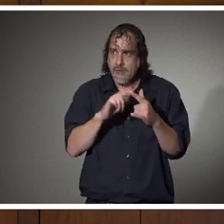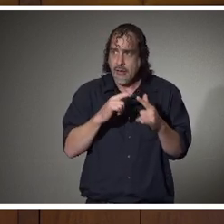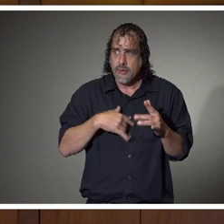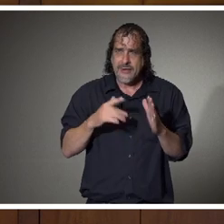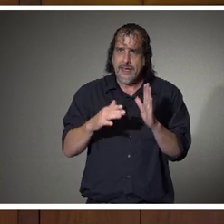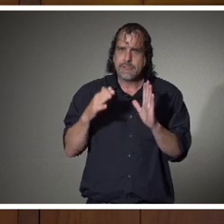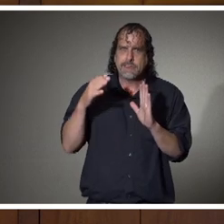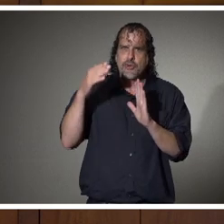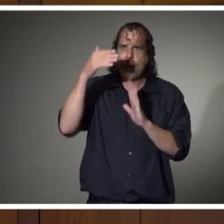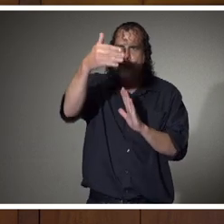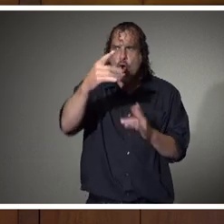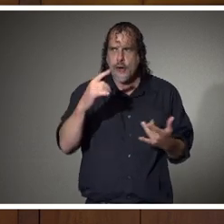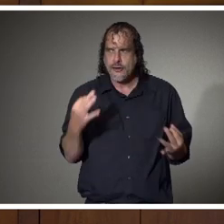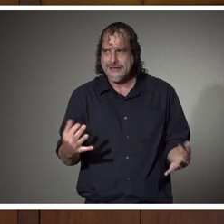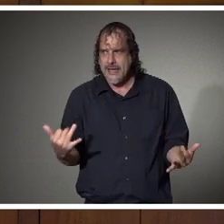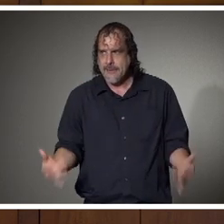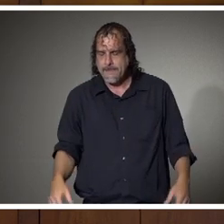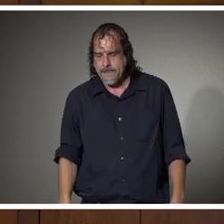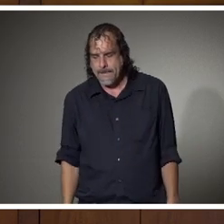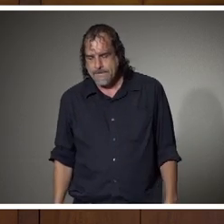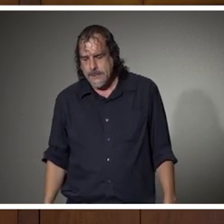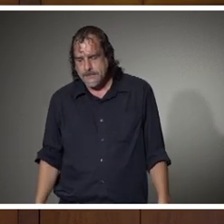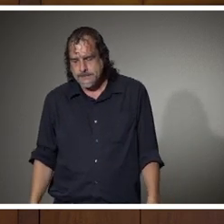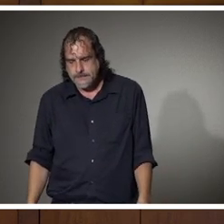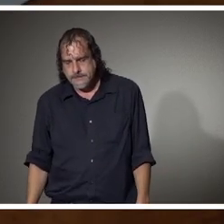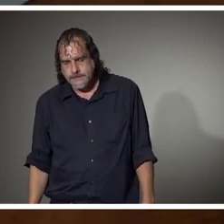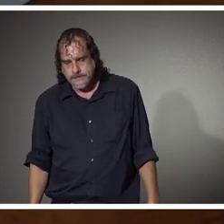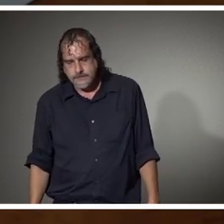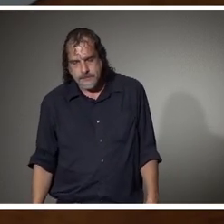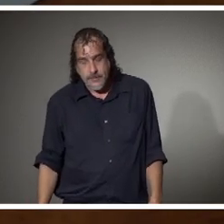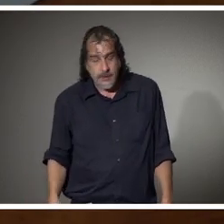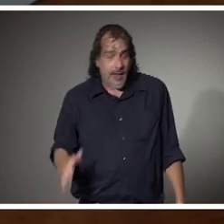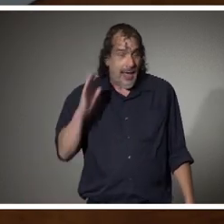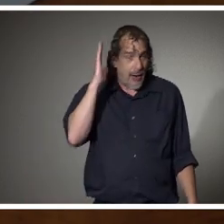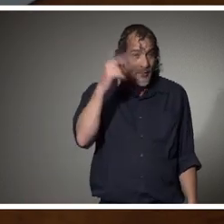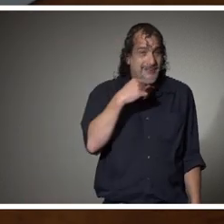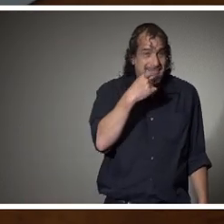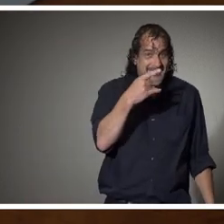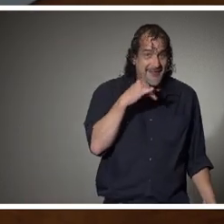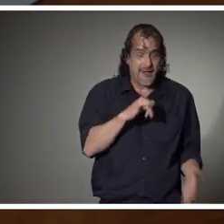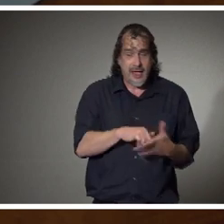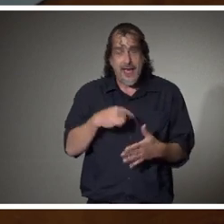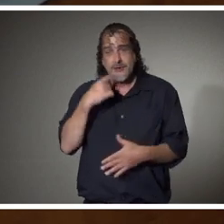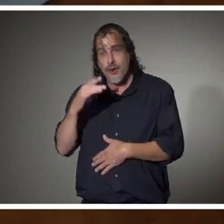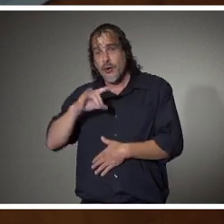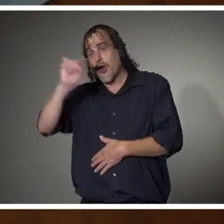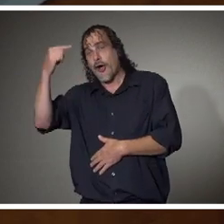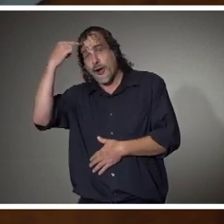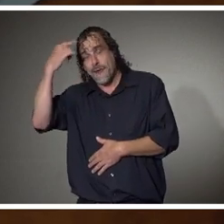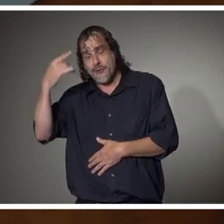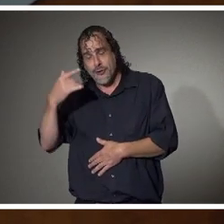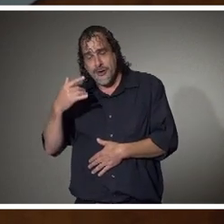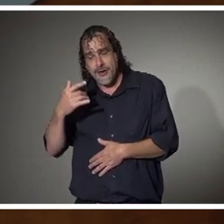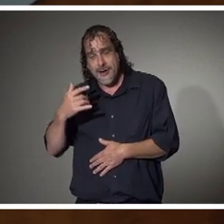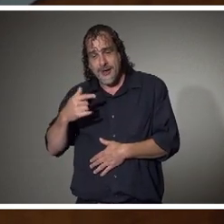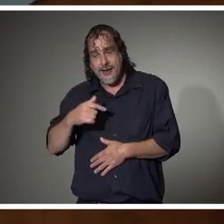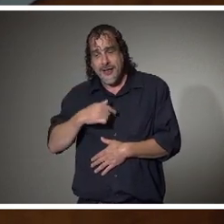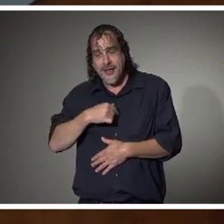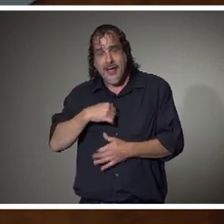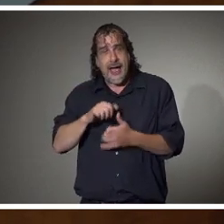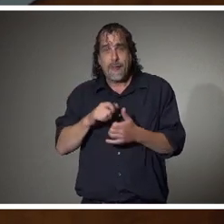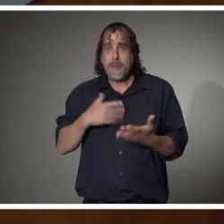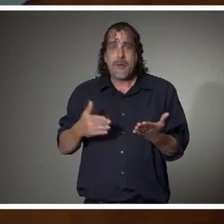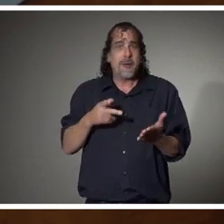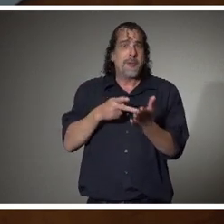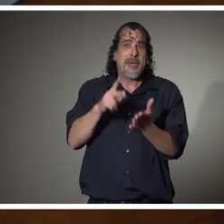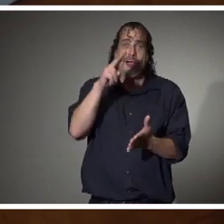advance? Well, I will tell you this. I told one of my fellow governors the other night that I'd probably pay